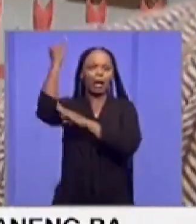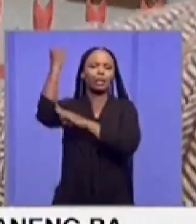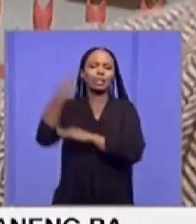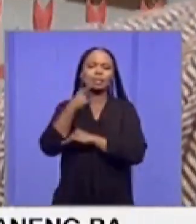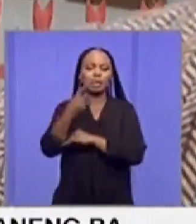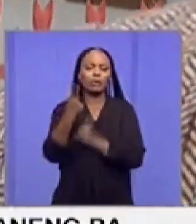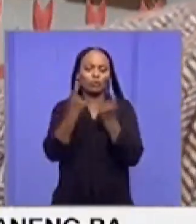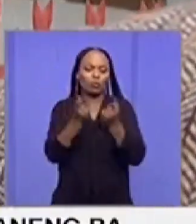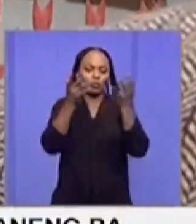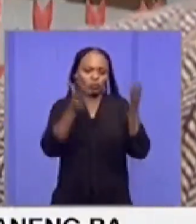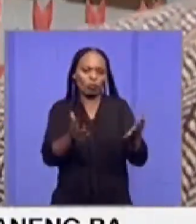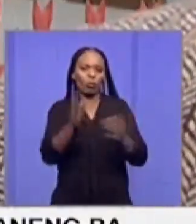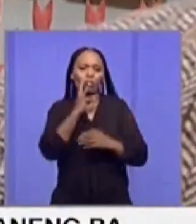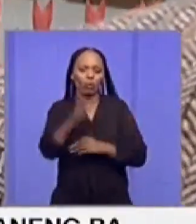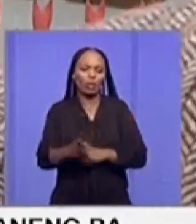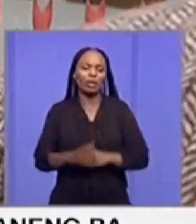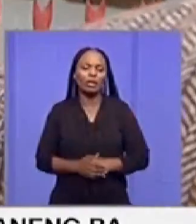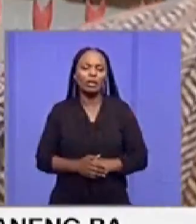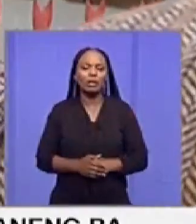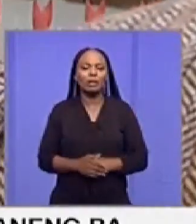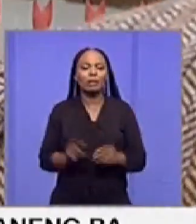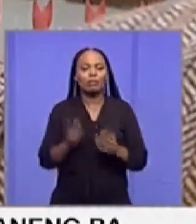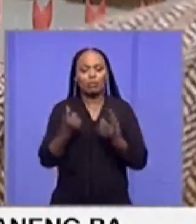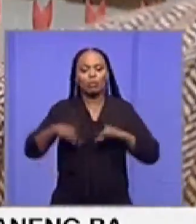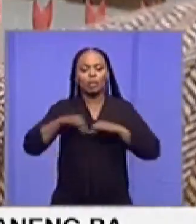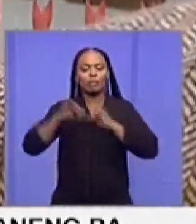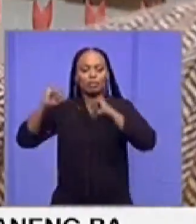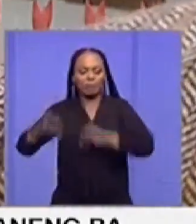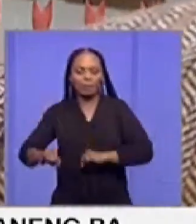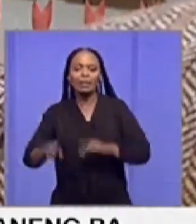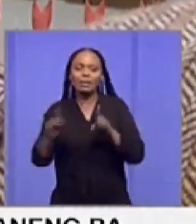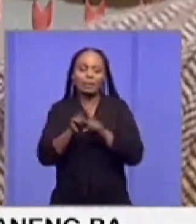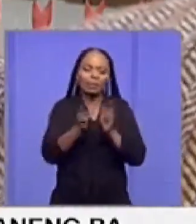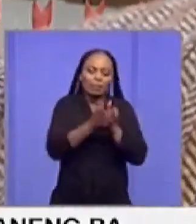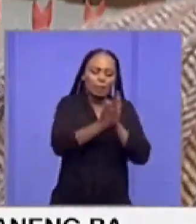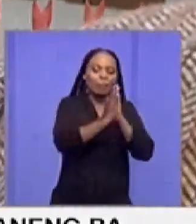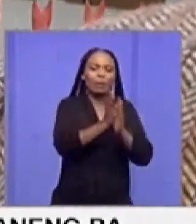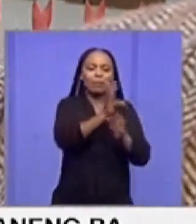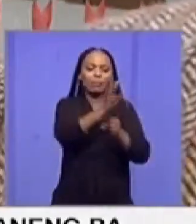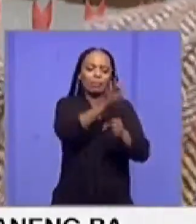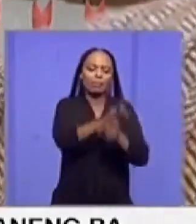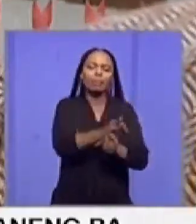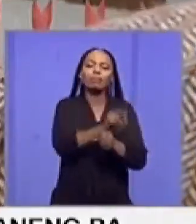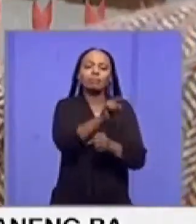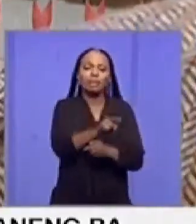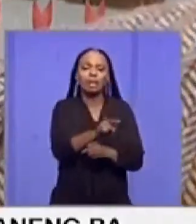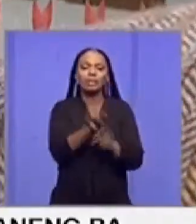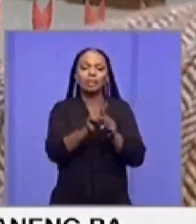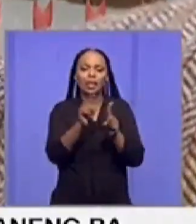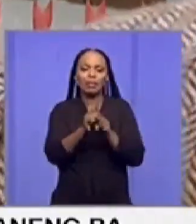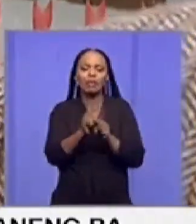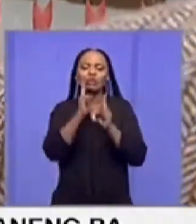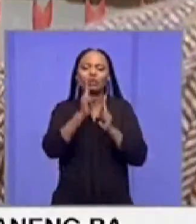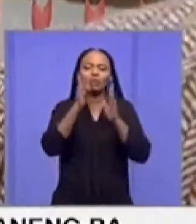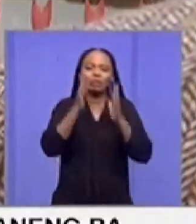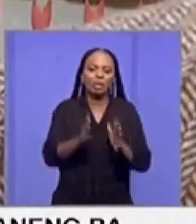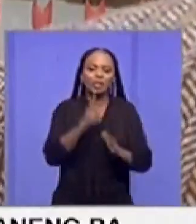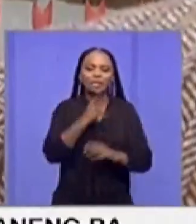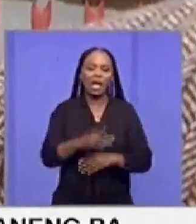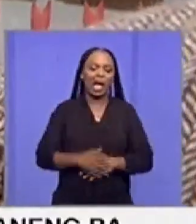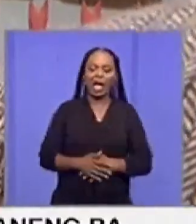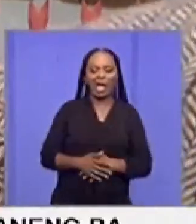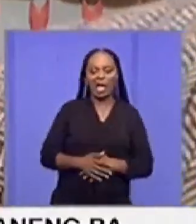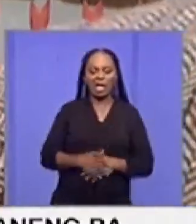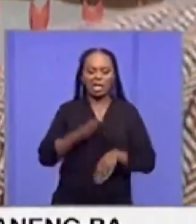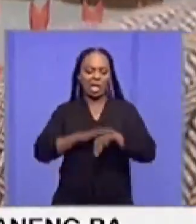tlo dia ka mokgwa jale re kwana le ena re kgopela fela le balekane ba rena barutiši motho a se ka re awa nna